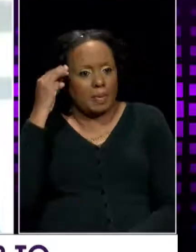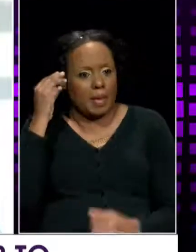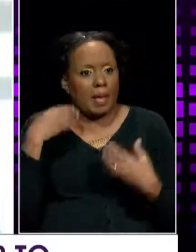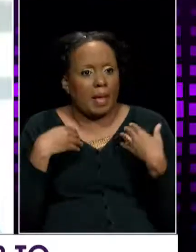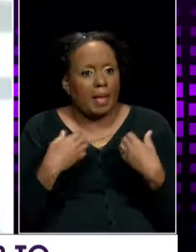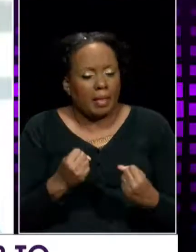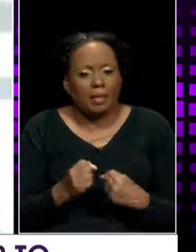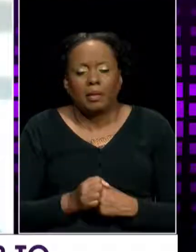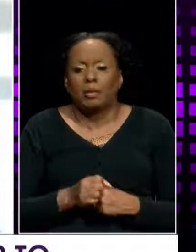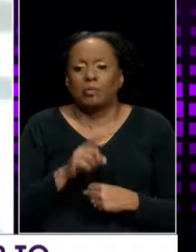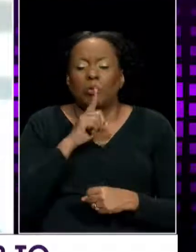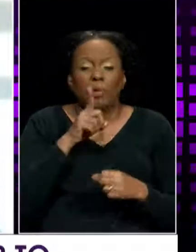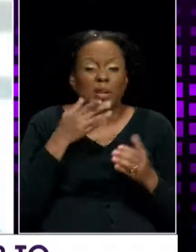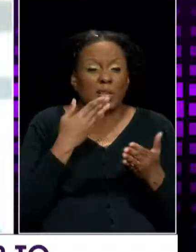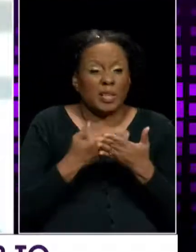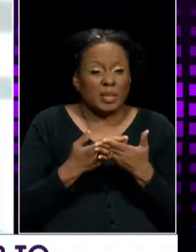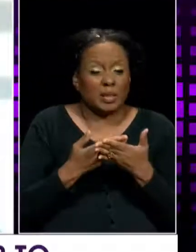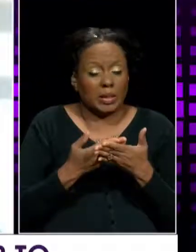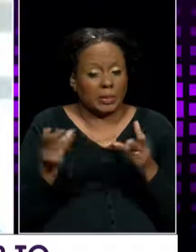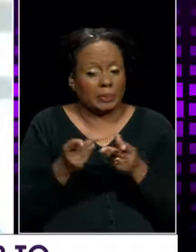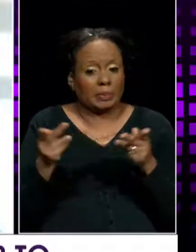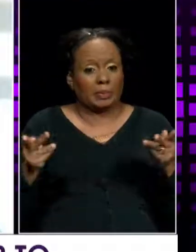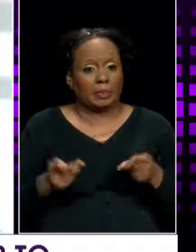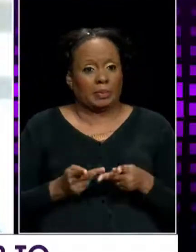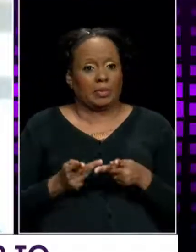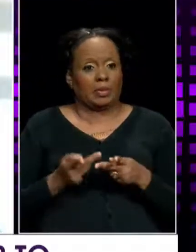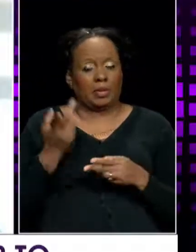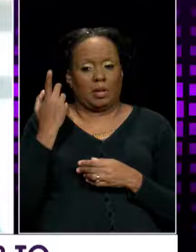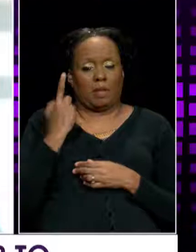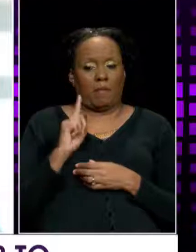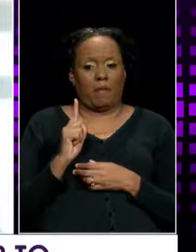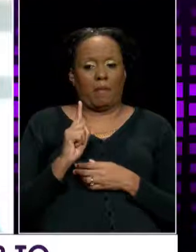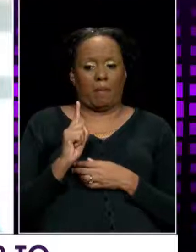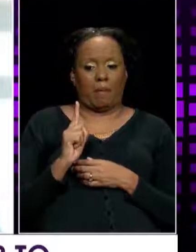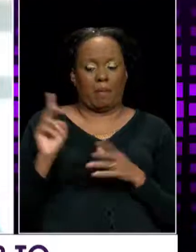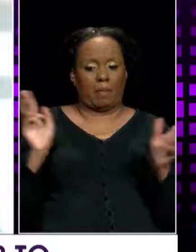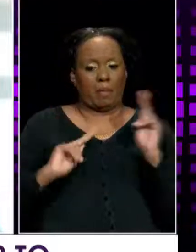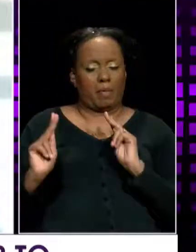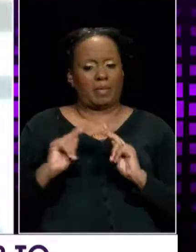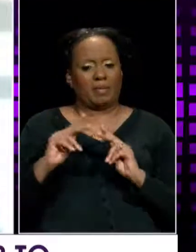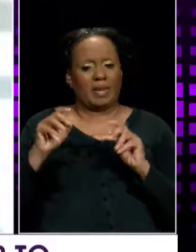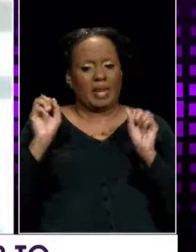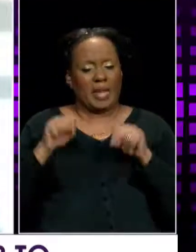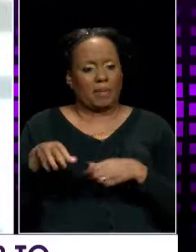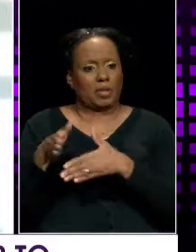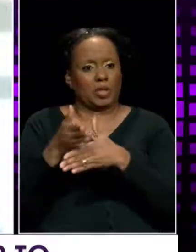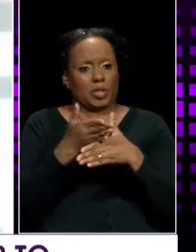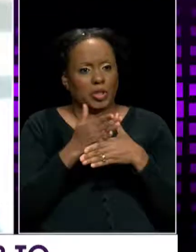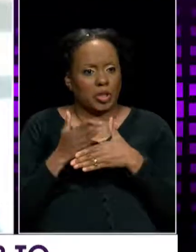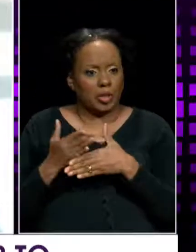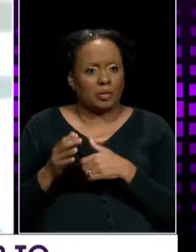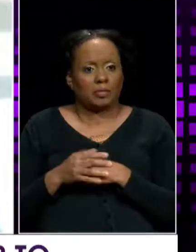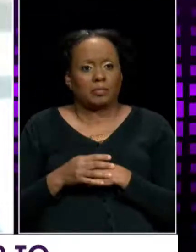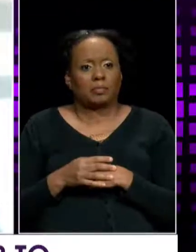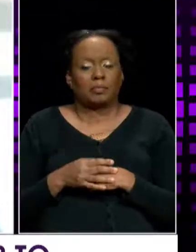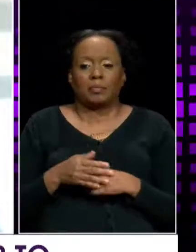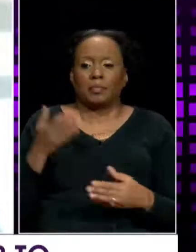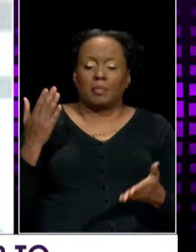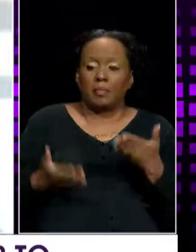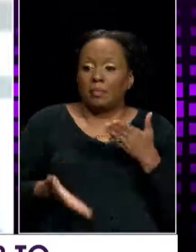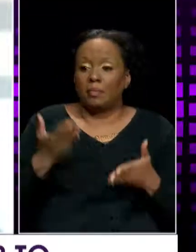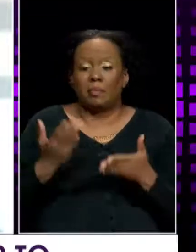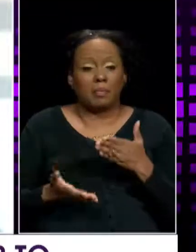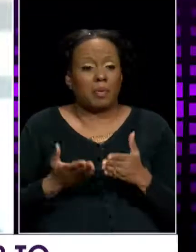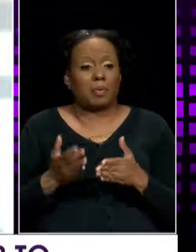Those spaces like that they go a long way. You might not think, based on the following or based on the likes of a post, you might not think they go a long way,